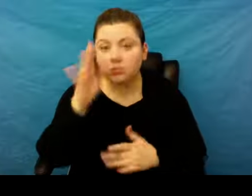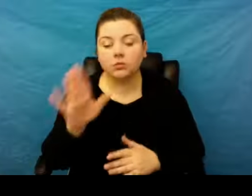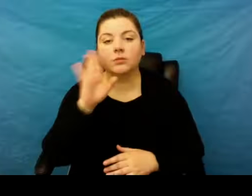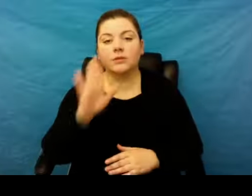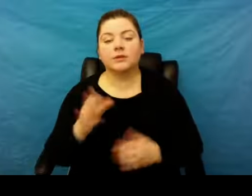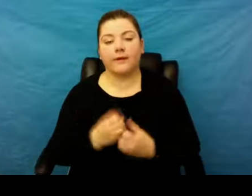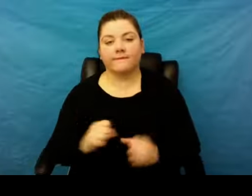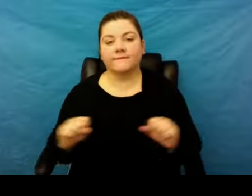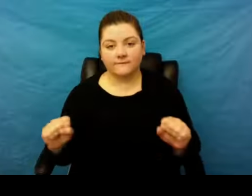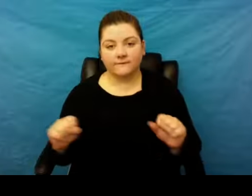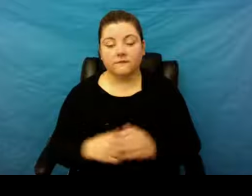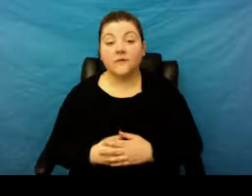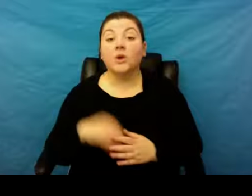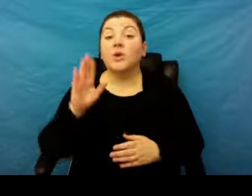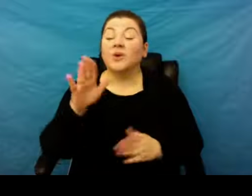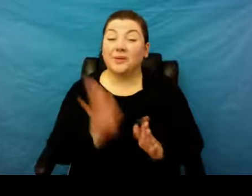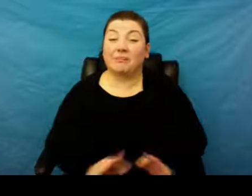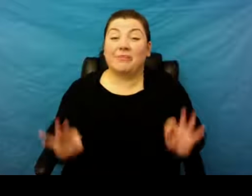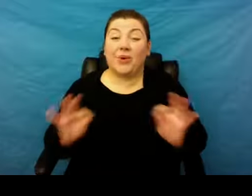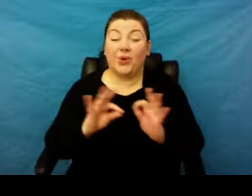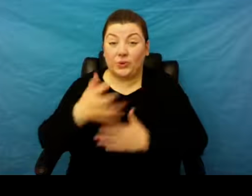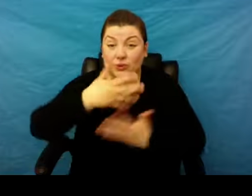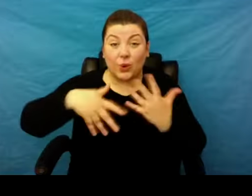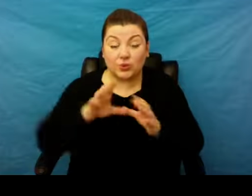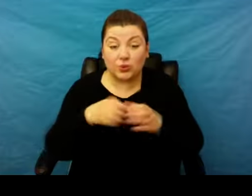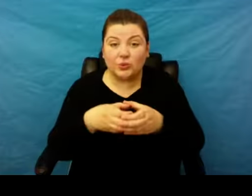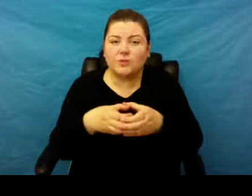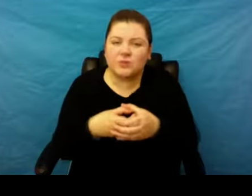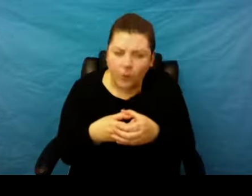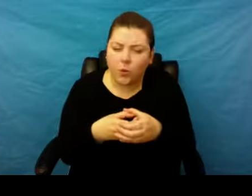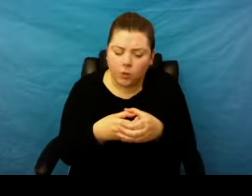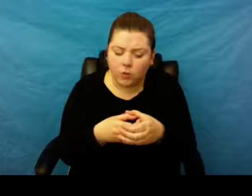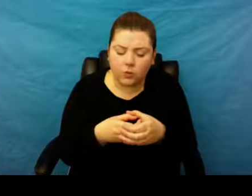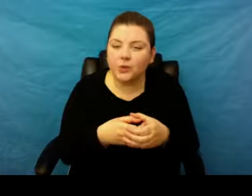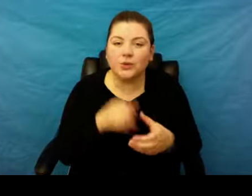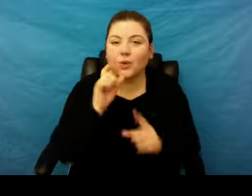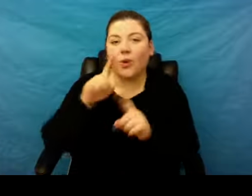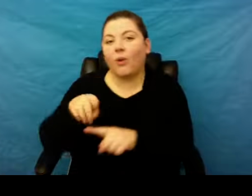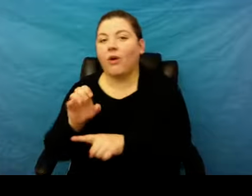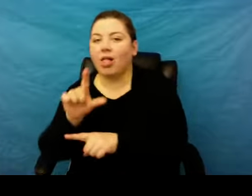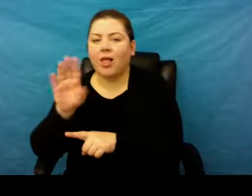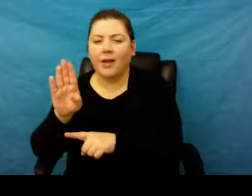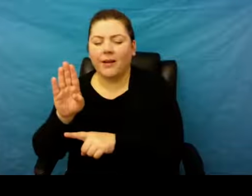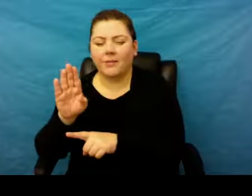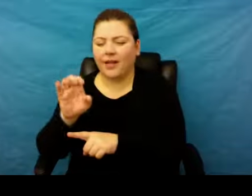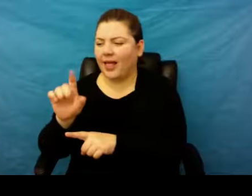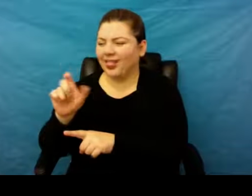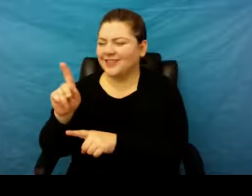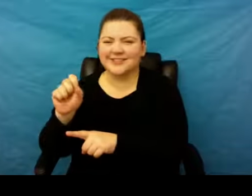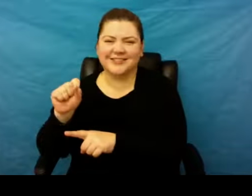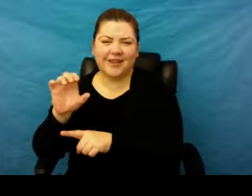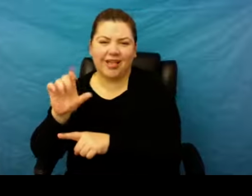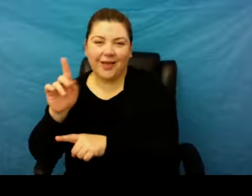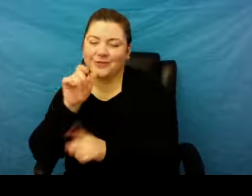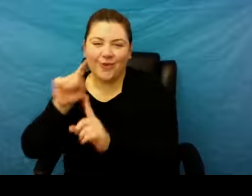social circles small. Don't be going to the Elks Club, or the Elks Club, excuse me.